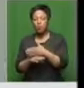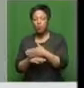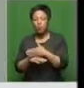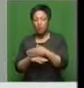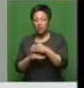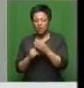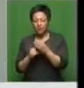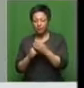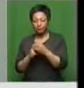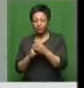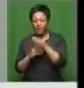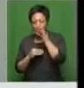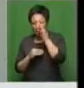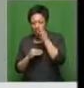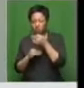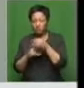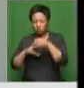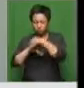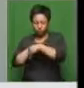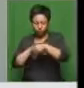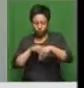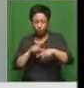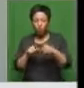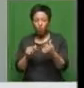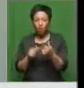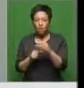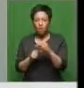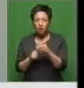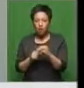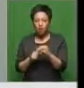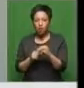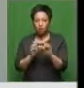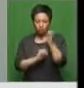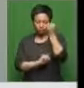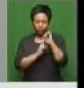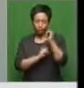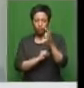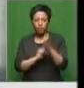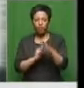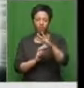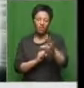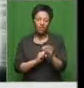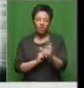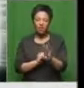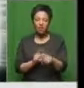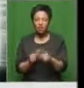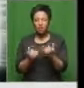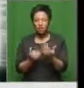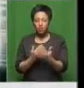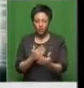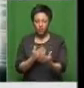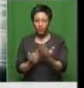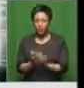then after usage, being able to biodegrade really makes it a first for the African continent. Certainly, we can